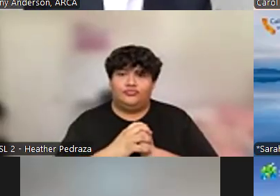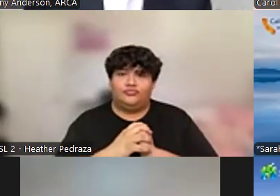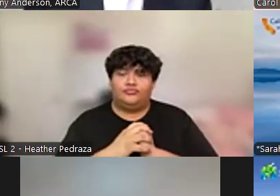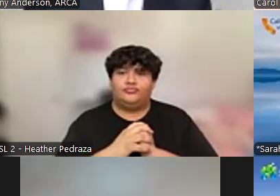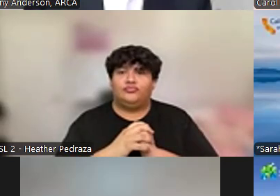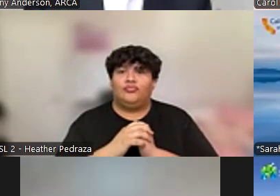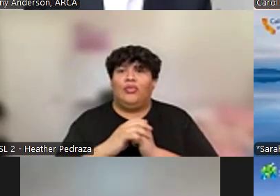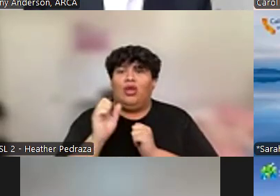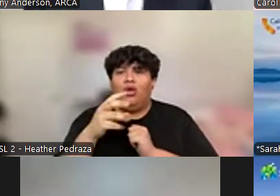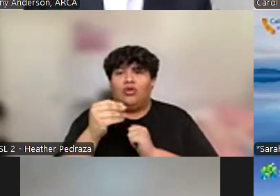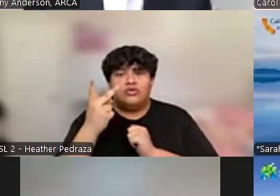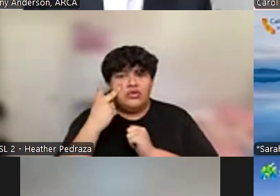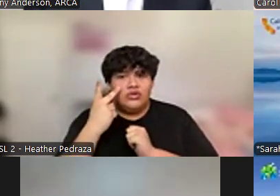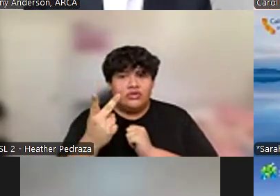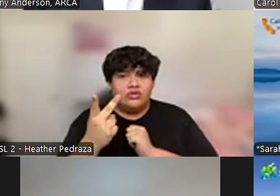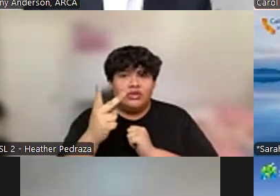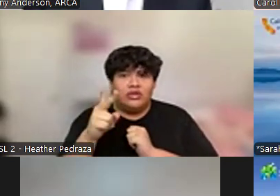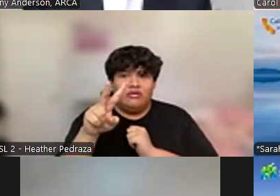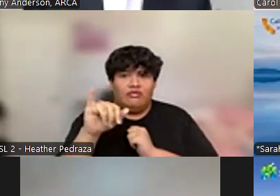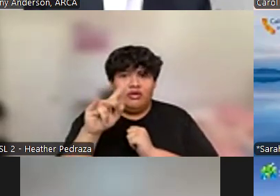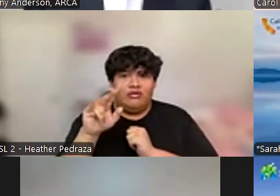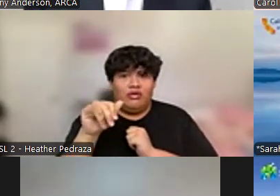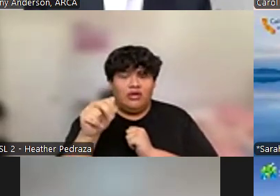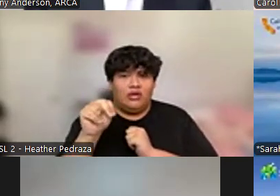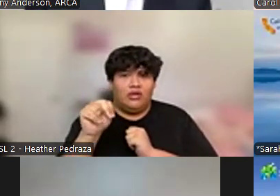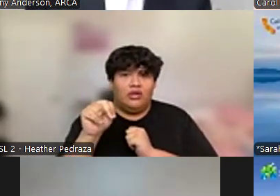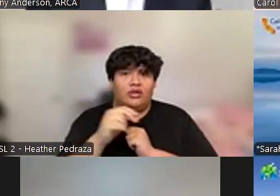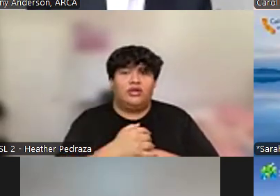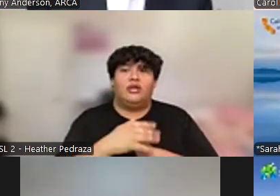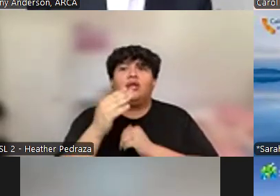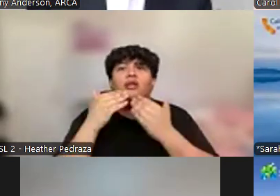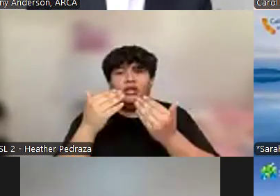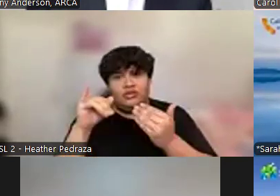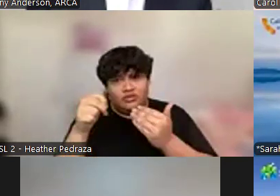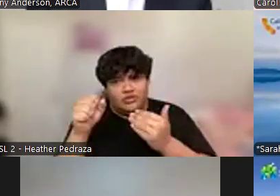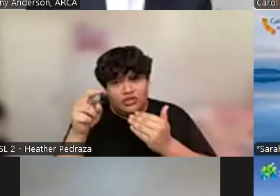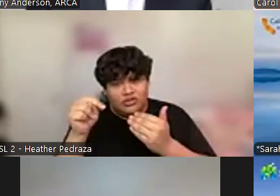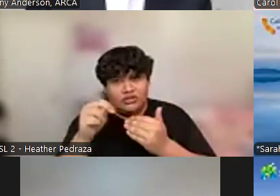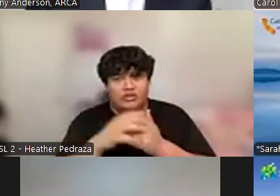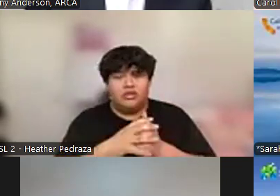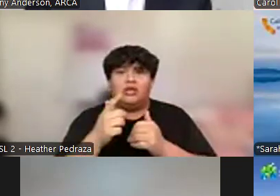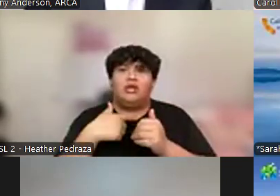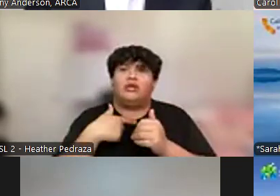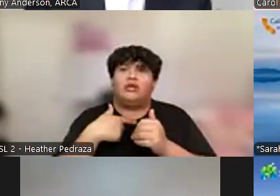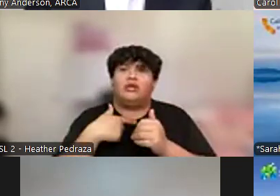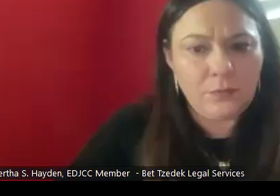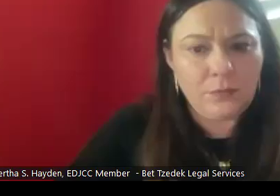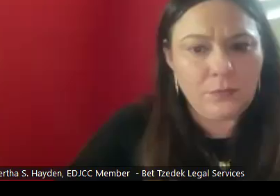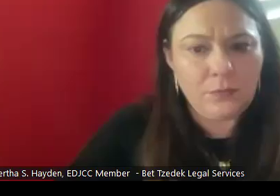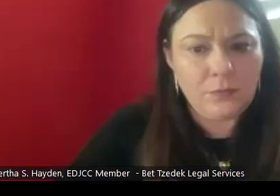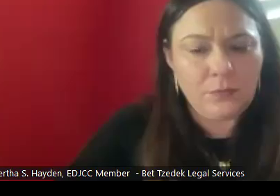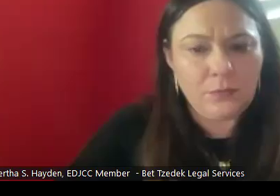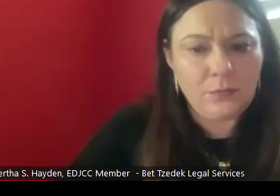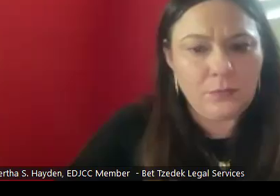I also see Vivian. Thanks, Jason. I just had two comments. I